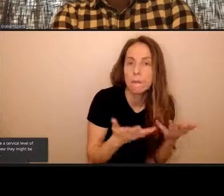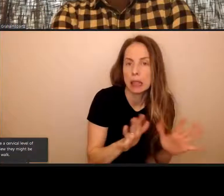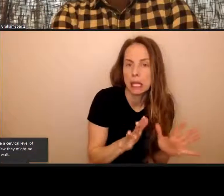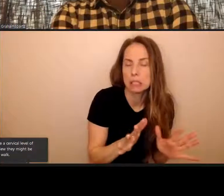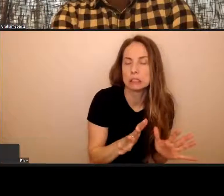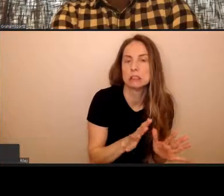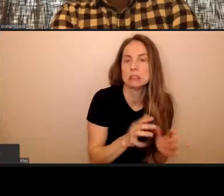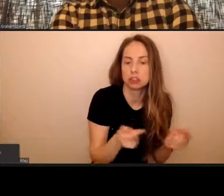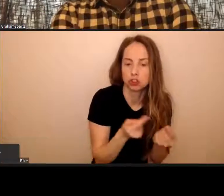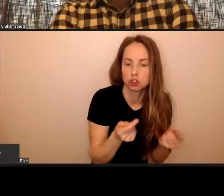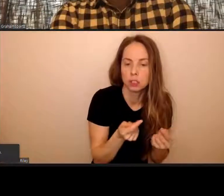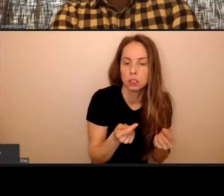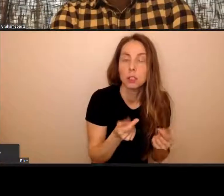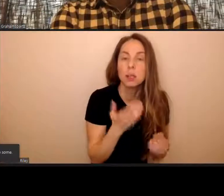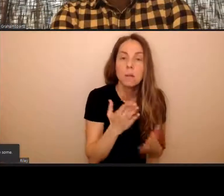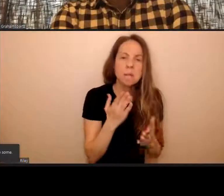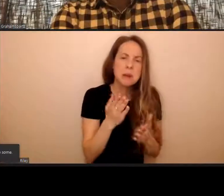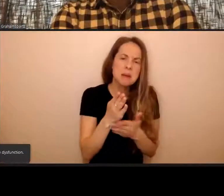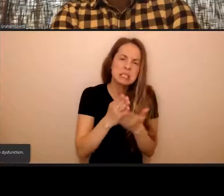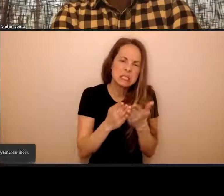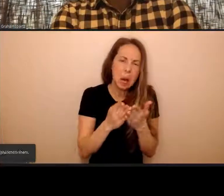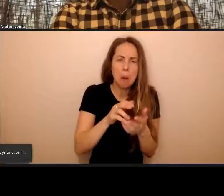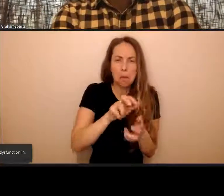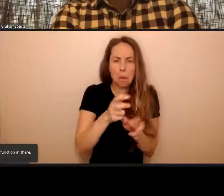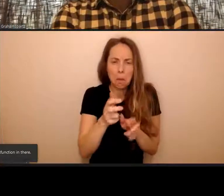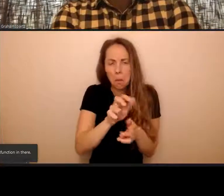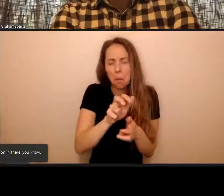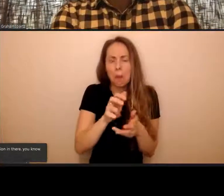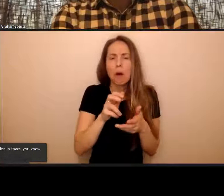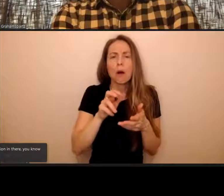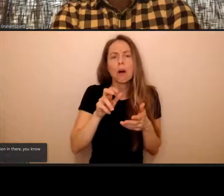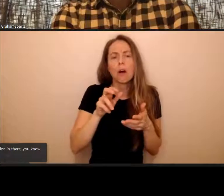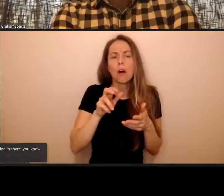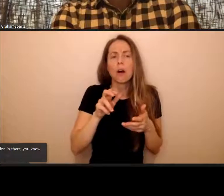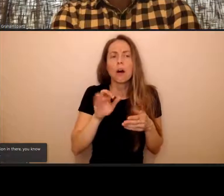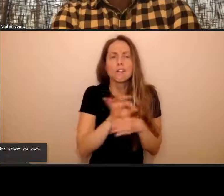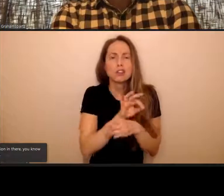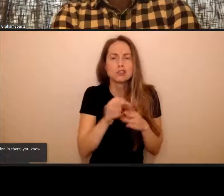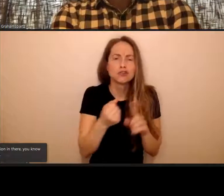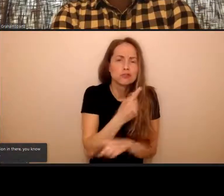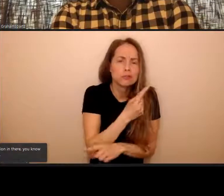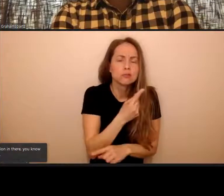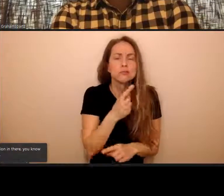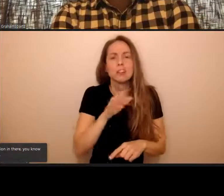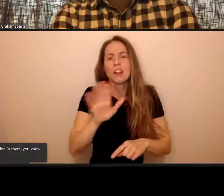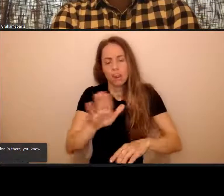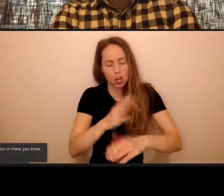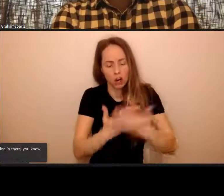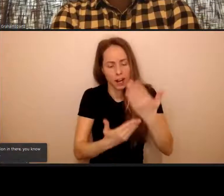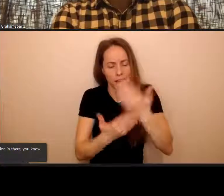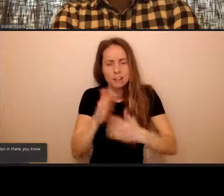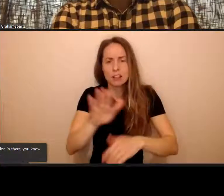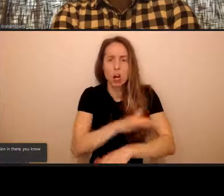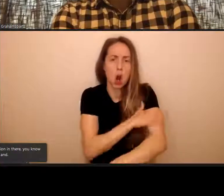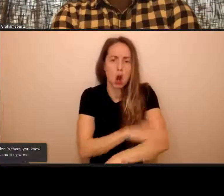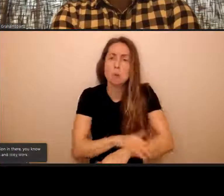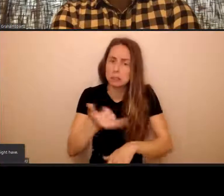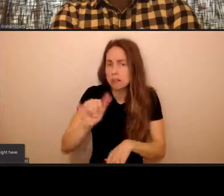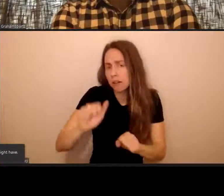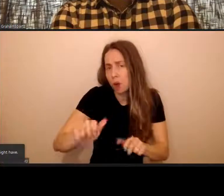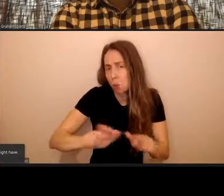walk, but have some dysfunction in their hands and arms. And they might